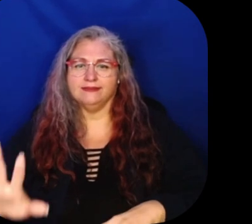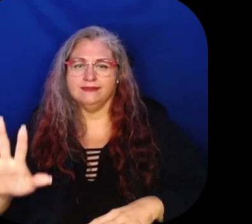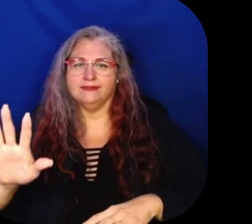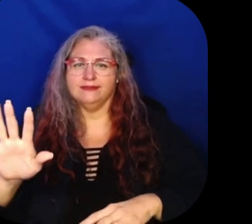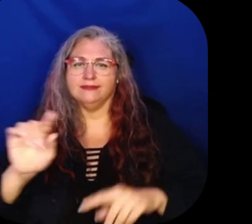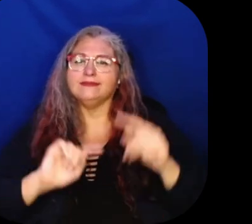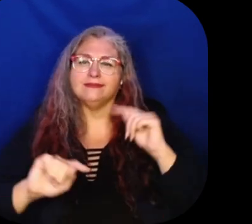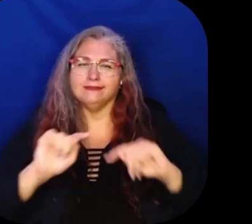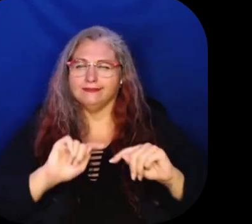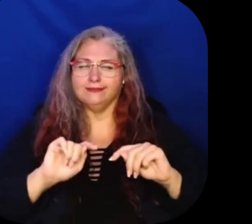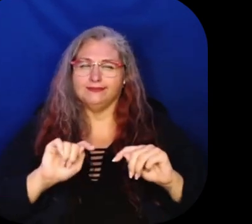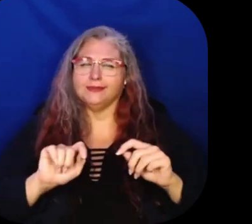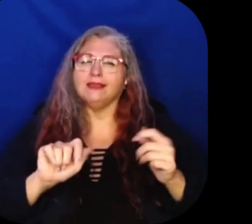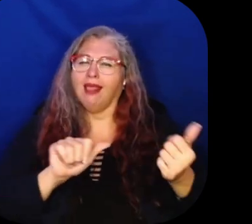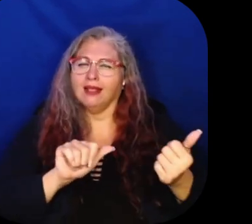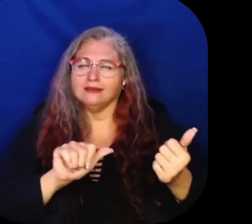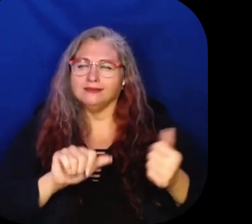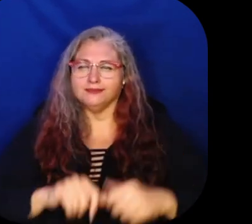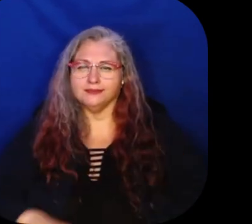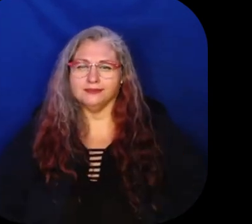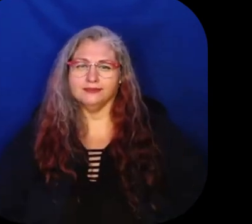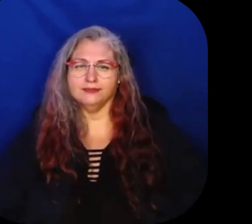Delete that.